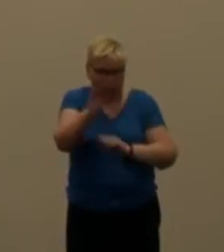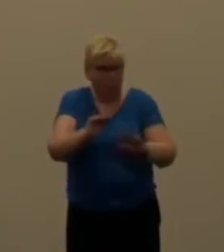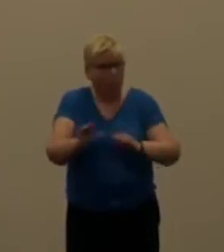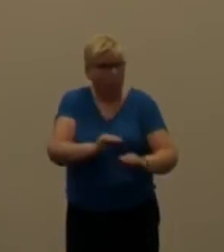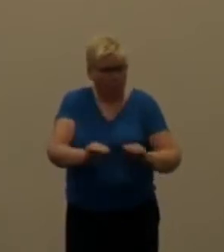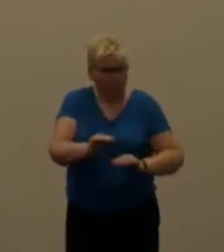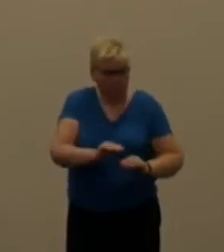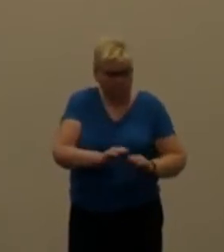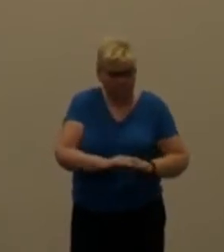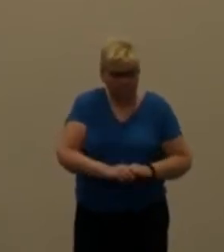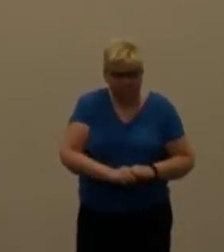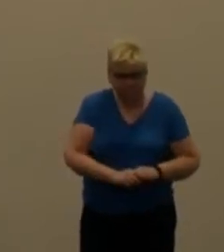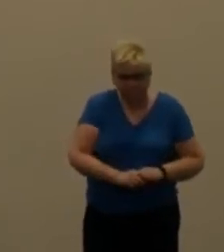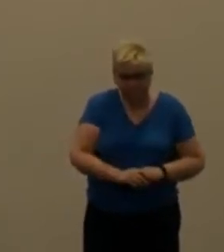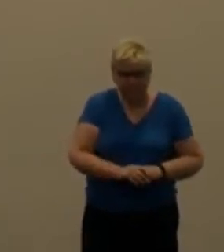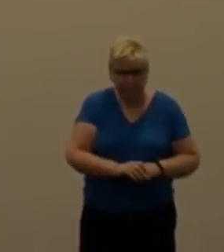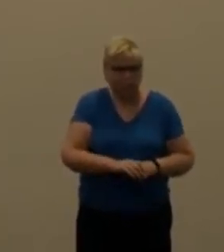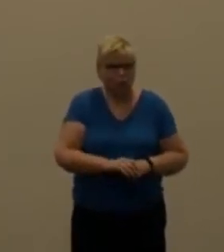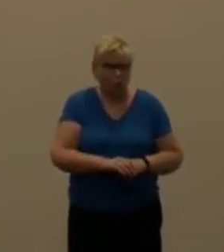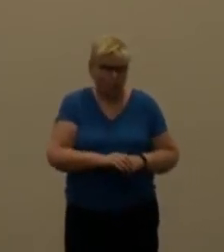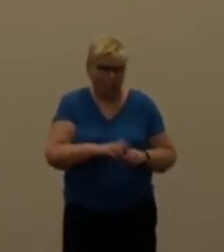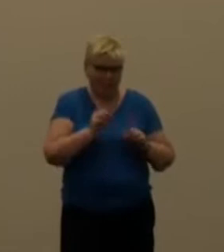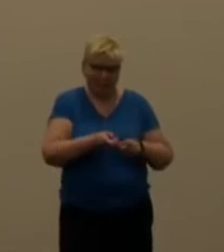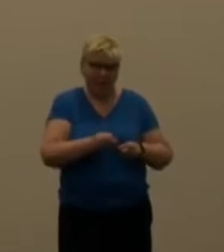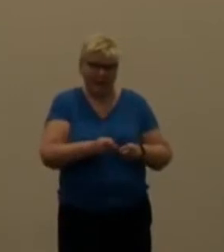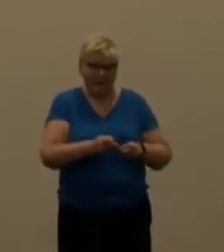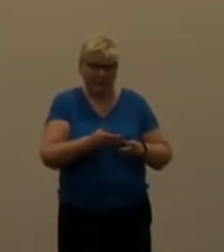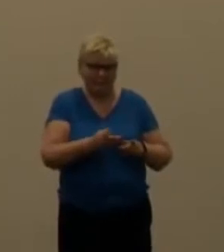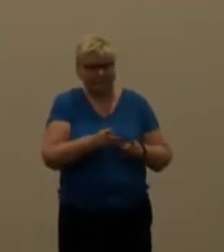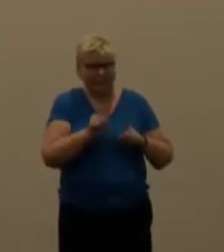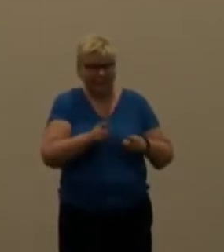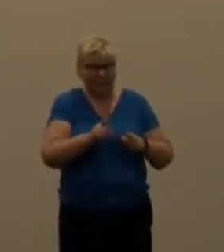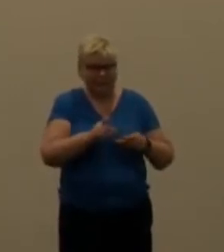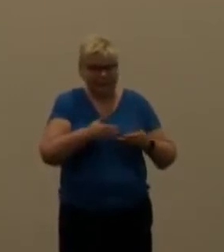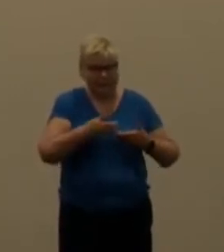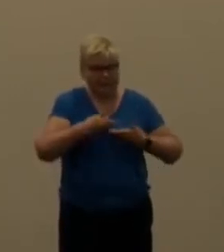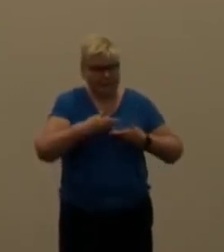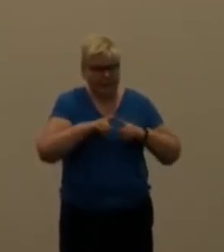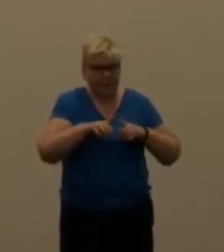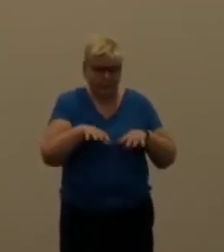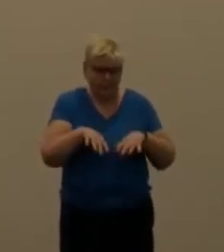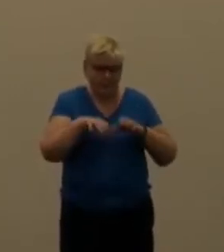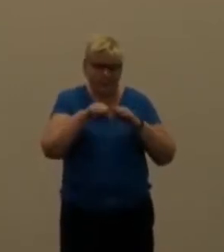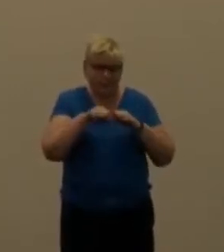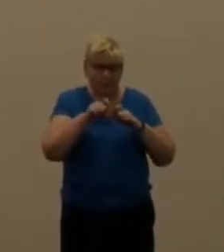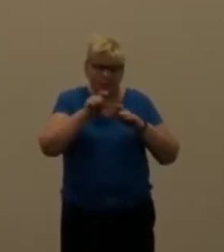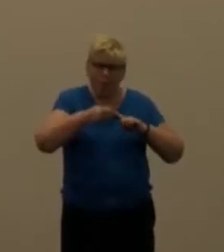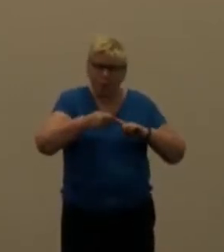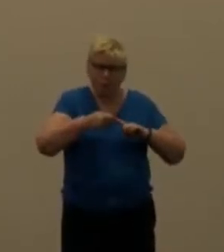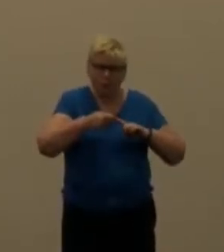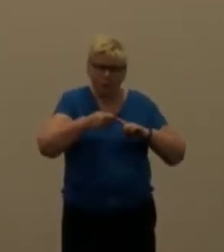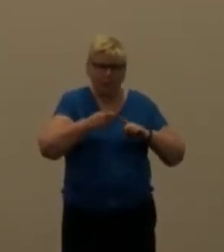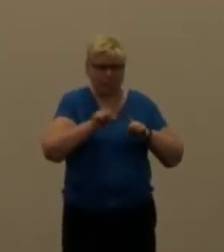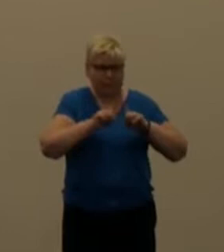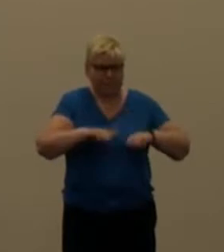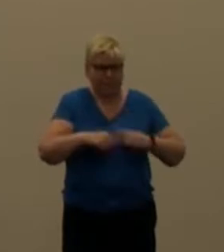So this environment gives us, like, it's an entry point to different things that